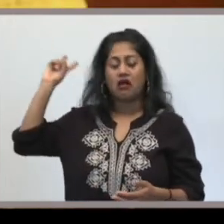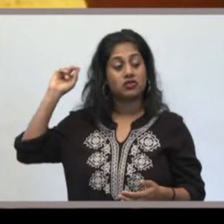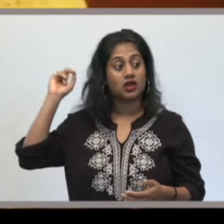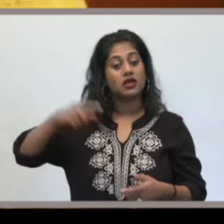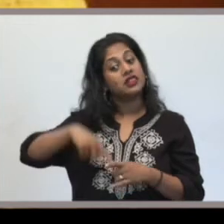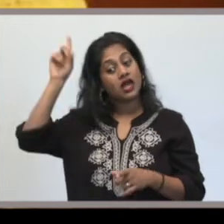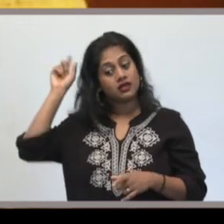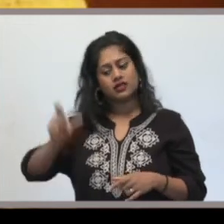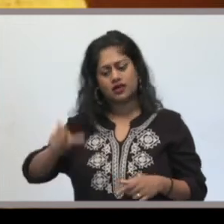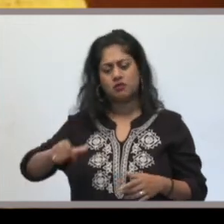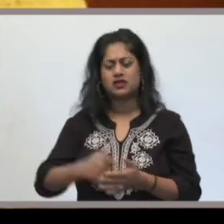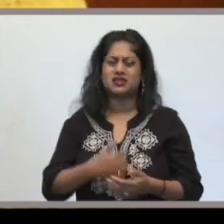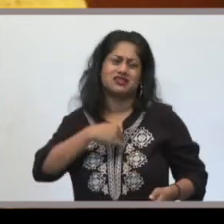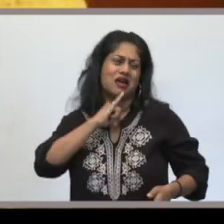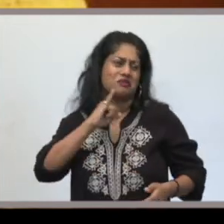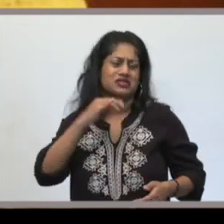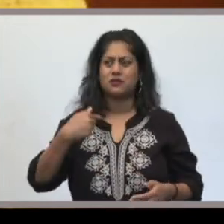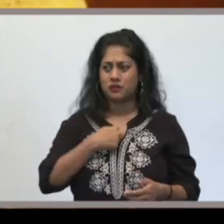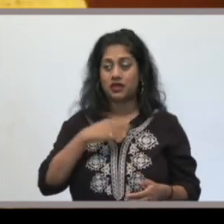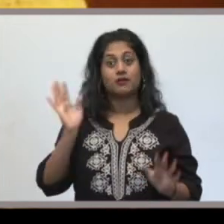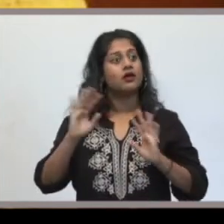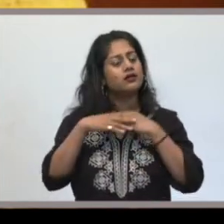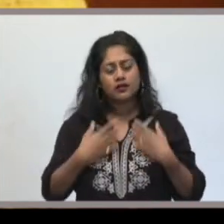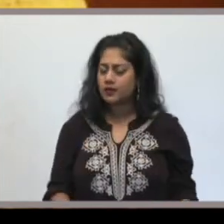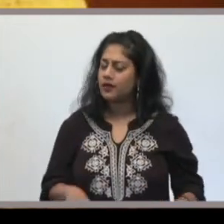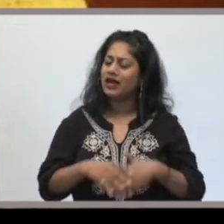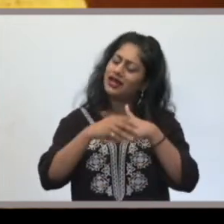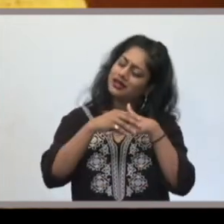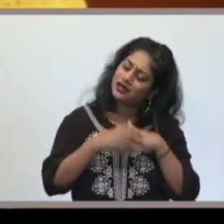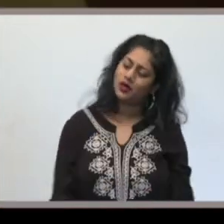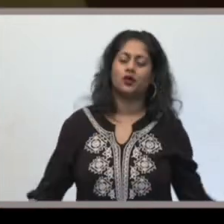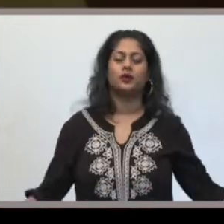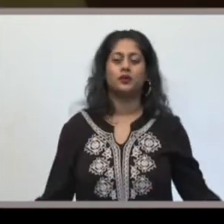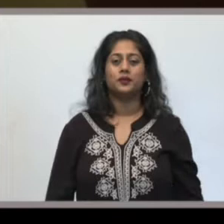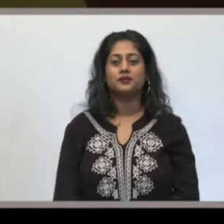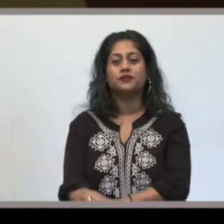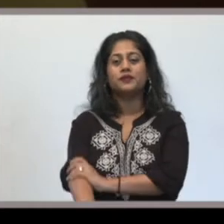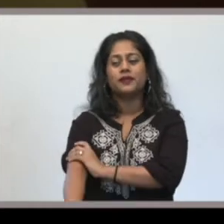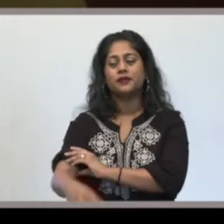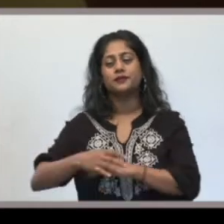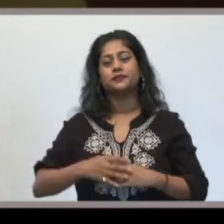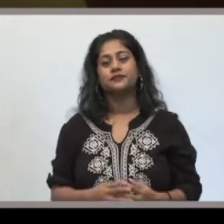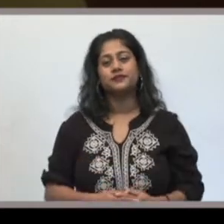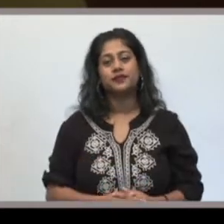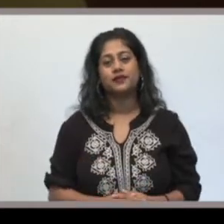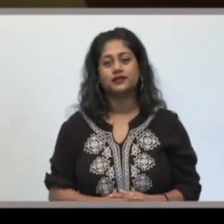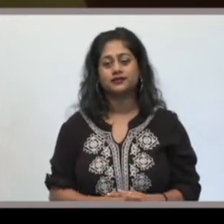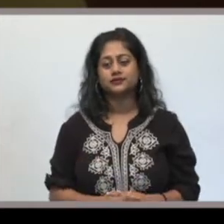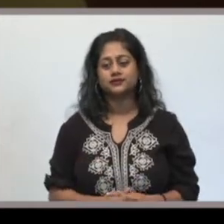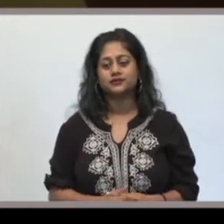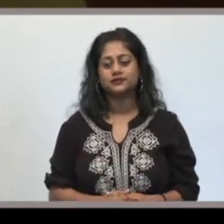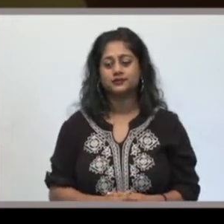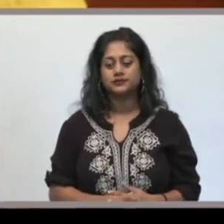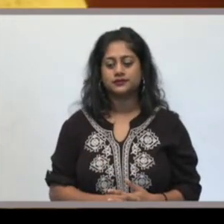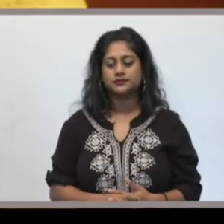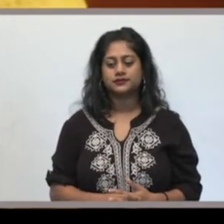most because they are repressing their hurt. Then the second thing is, you rehearse it, right? You rehearse it. What do I